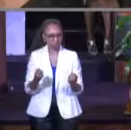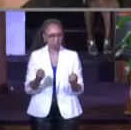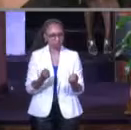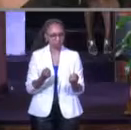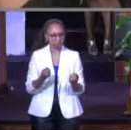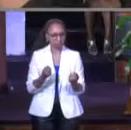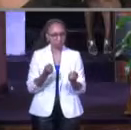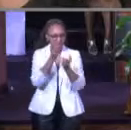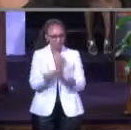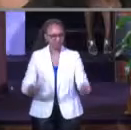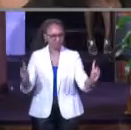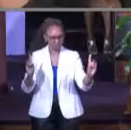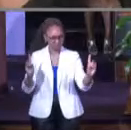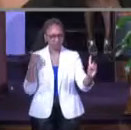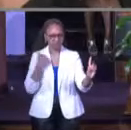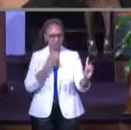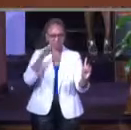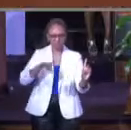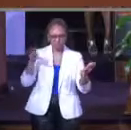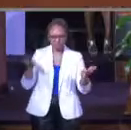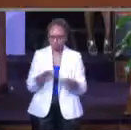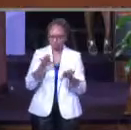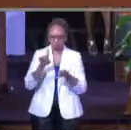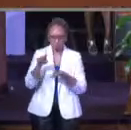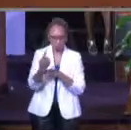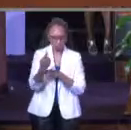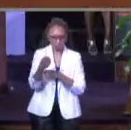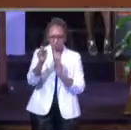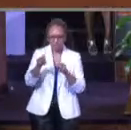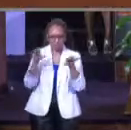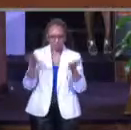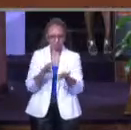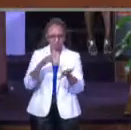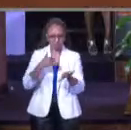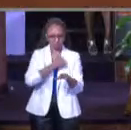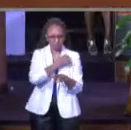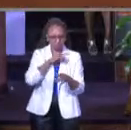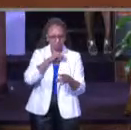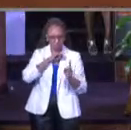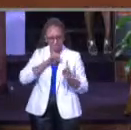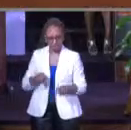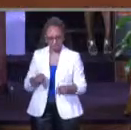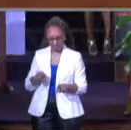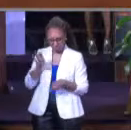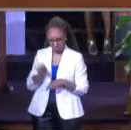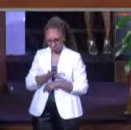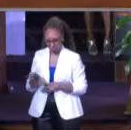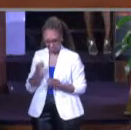We need you to do what only you can do, oh God. We've come today, oh God, saying